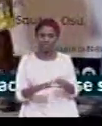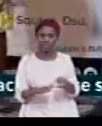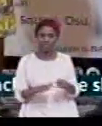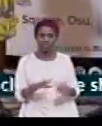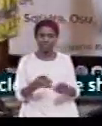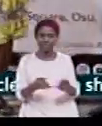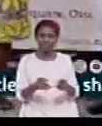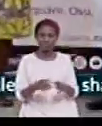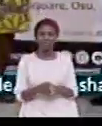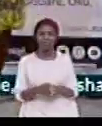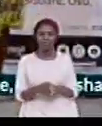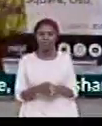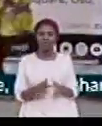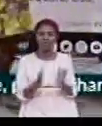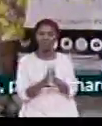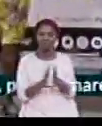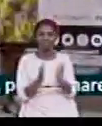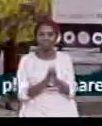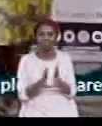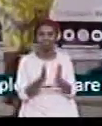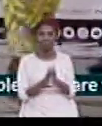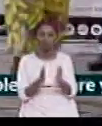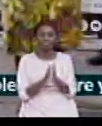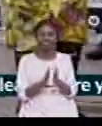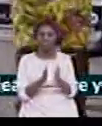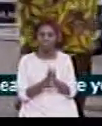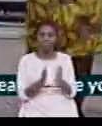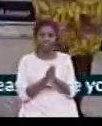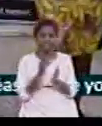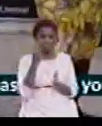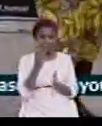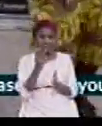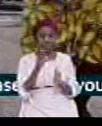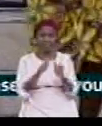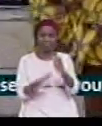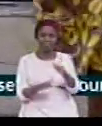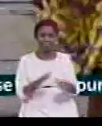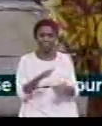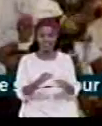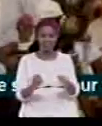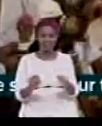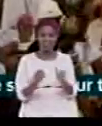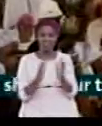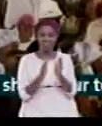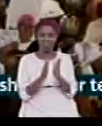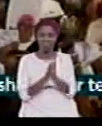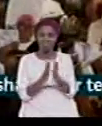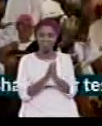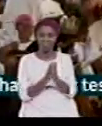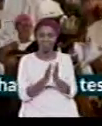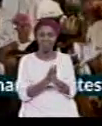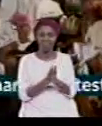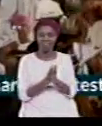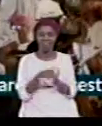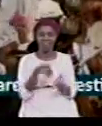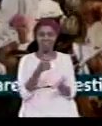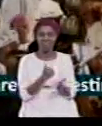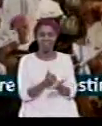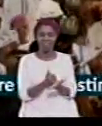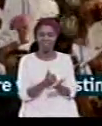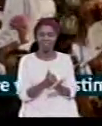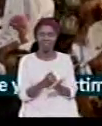Put your hands together. Put Amen. Your hands. See him walking. See him walking. Amen. See him Amen. Walking. See him walking. God is good.